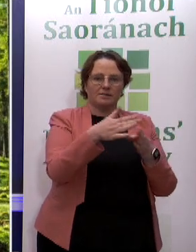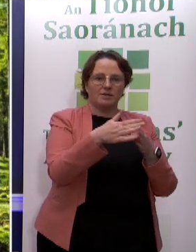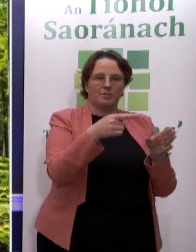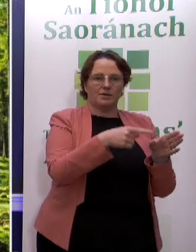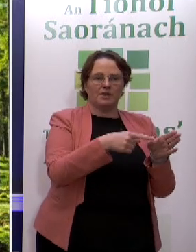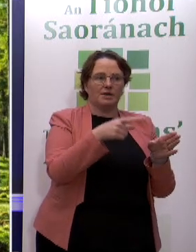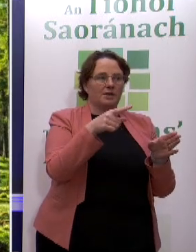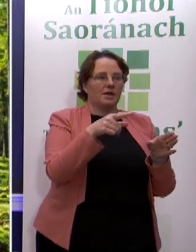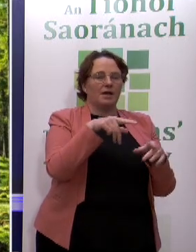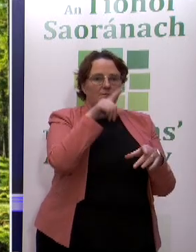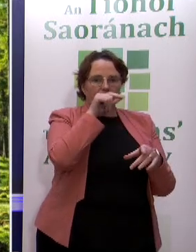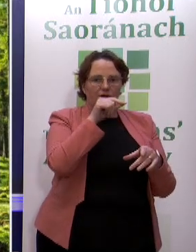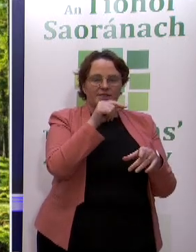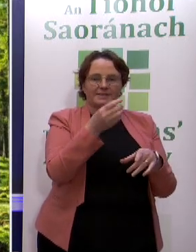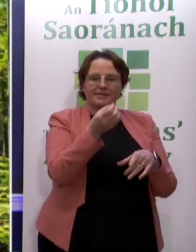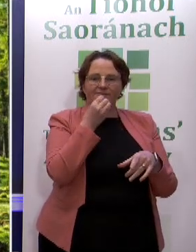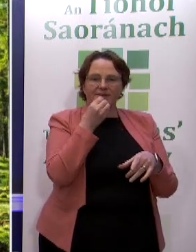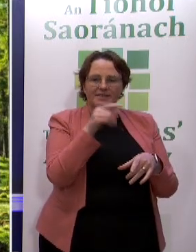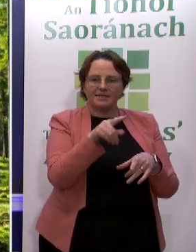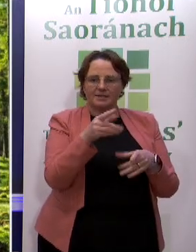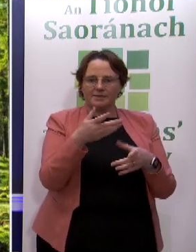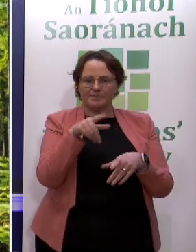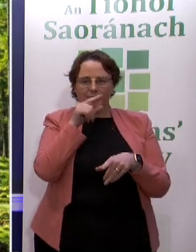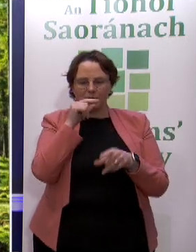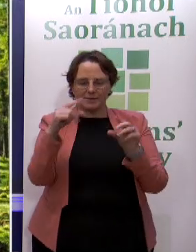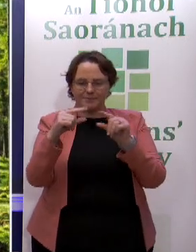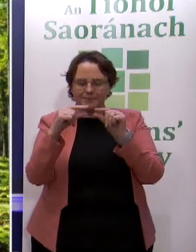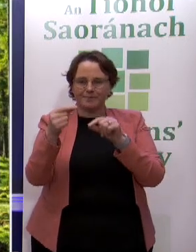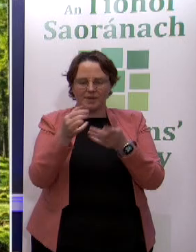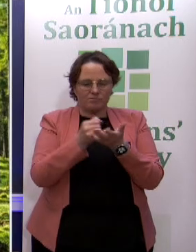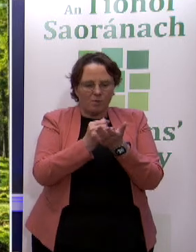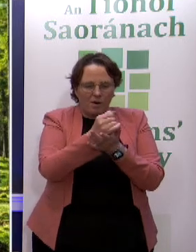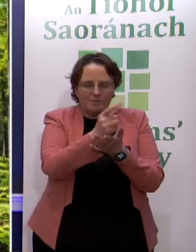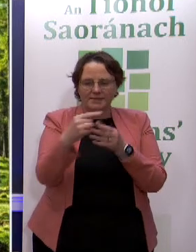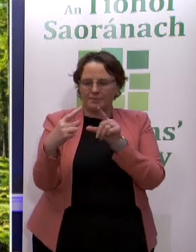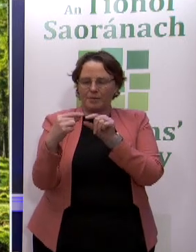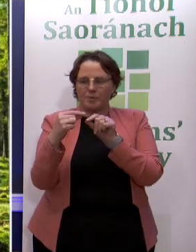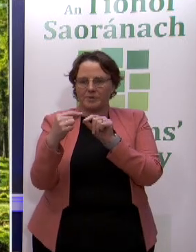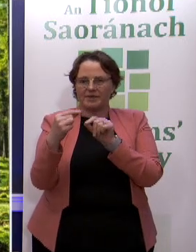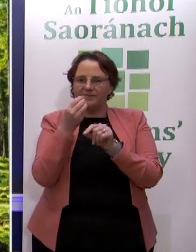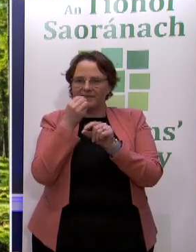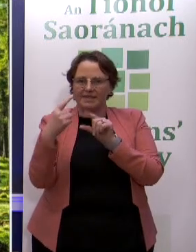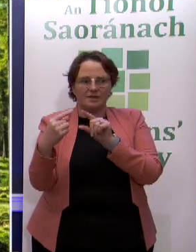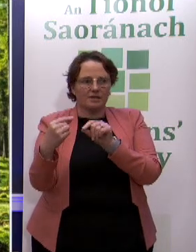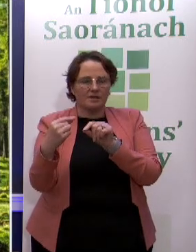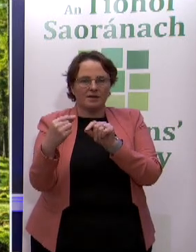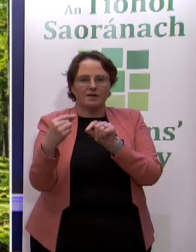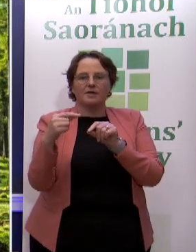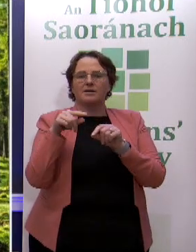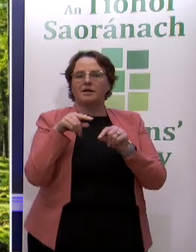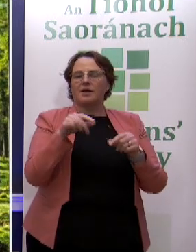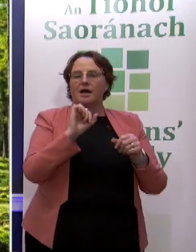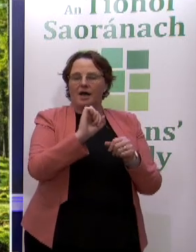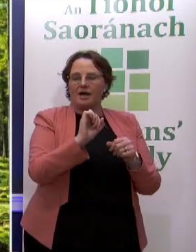bird feeding its offspring with grubs or larvae of insects. And a lot of animals are